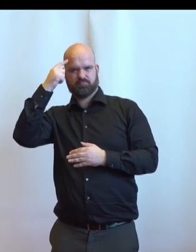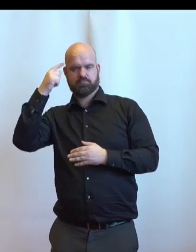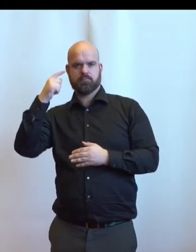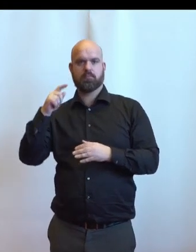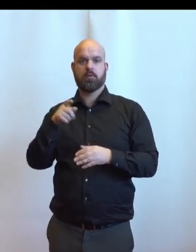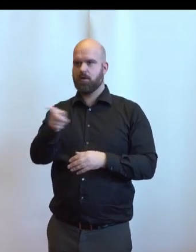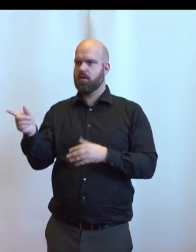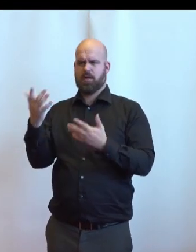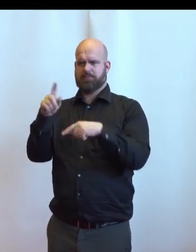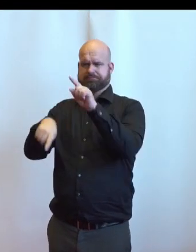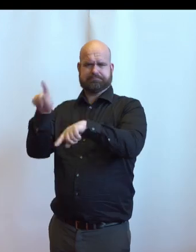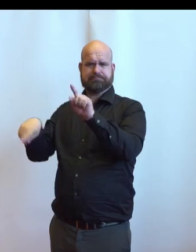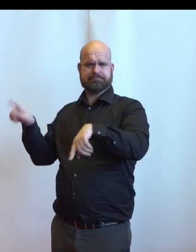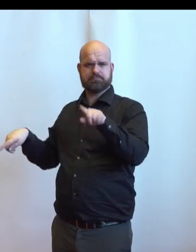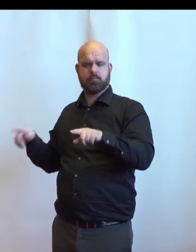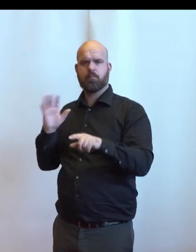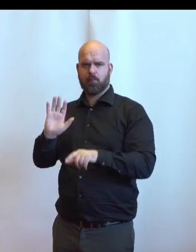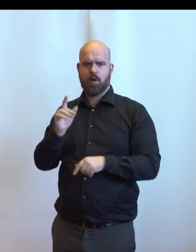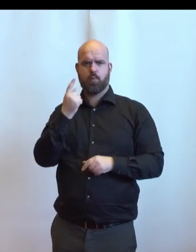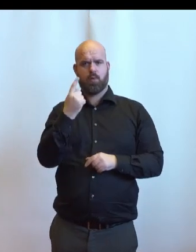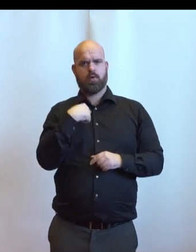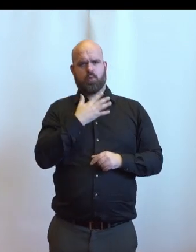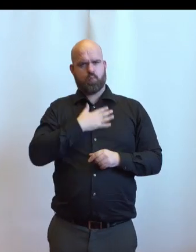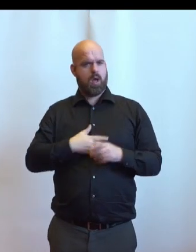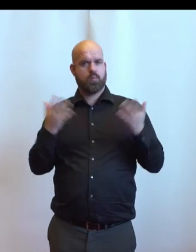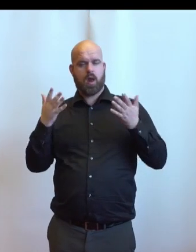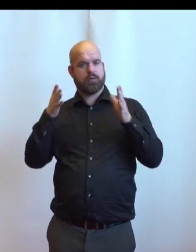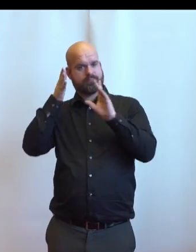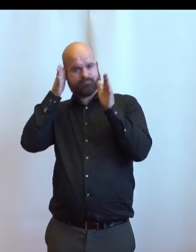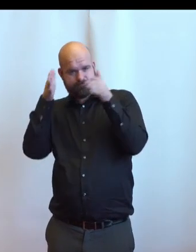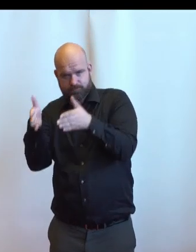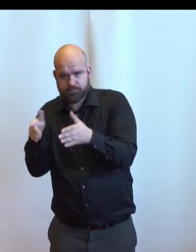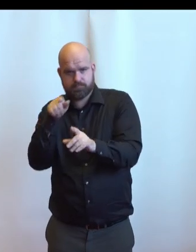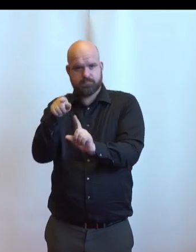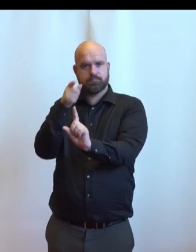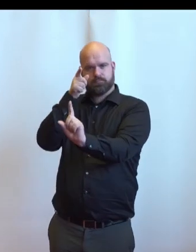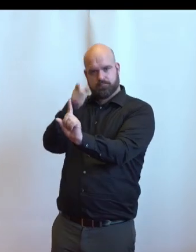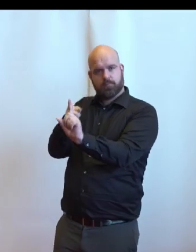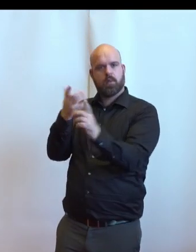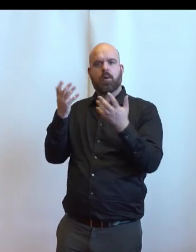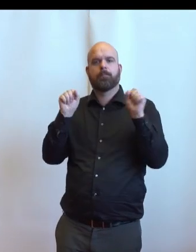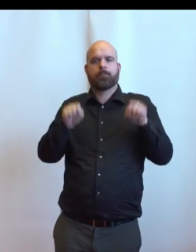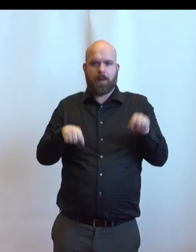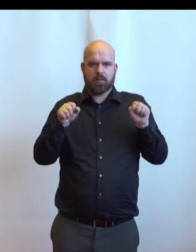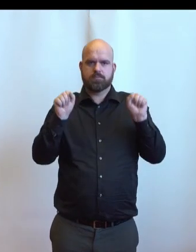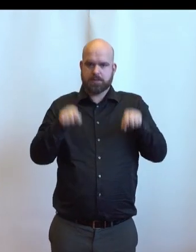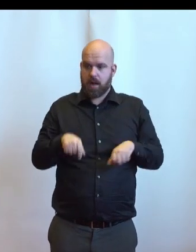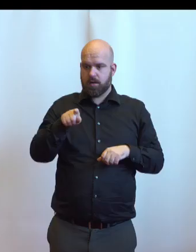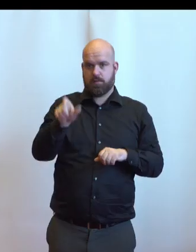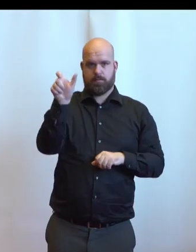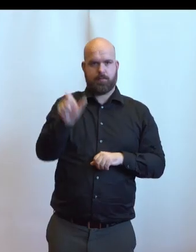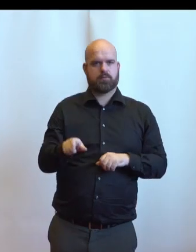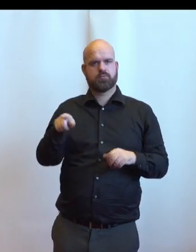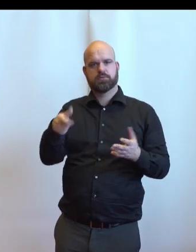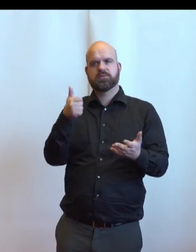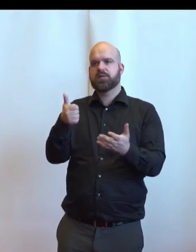that we're looking for and to progress is to enable users to have the option to personalize. And so a lot of the work